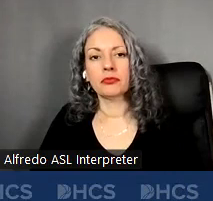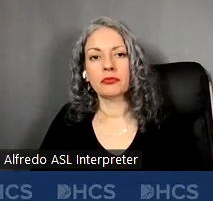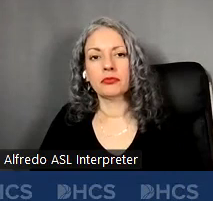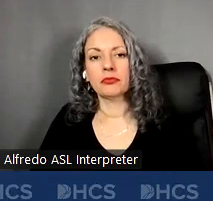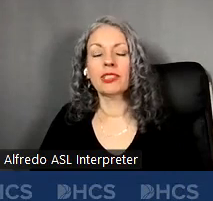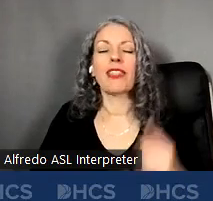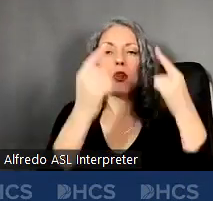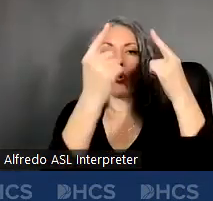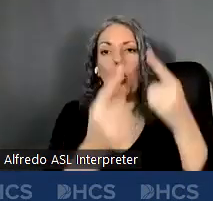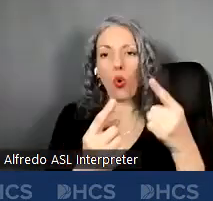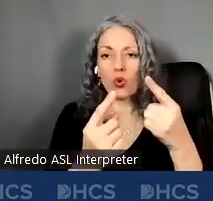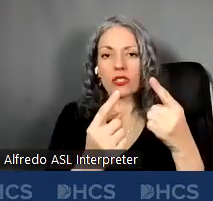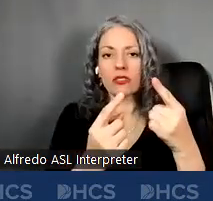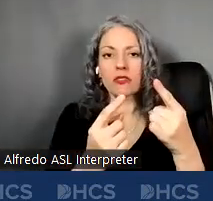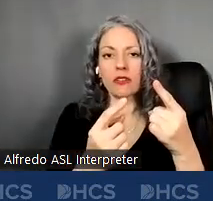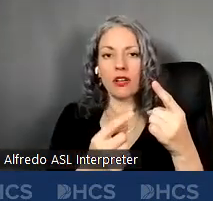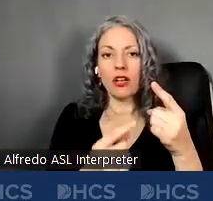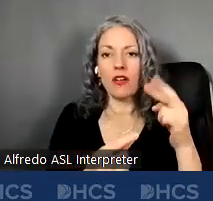goals of round 2, which,